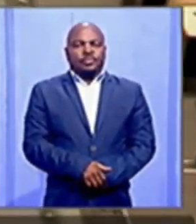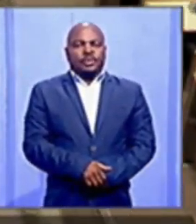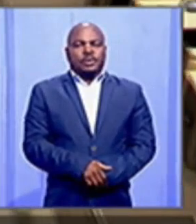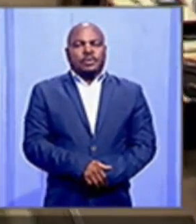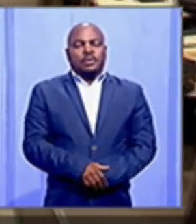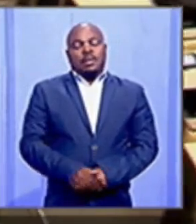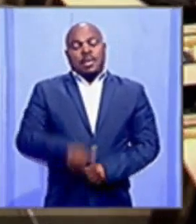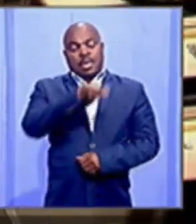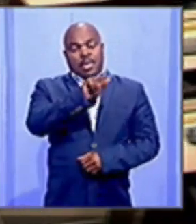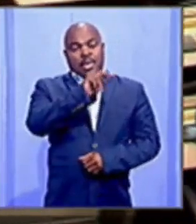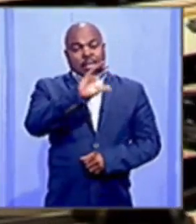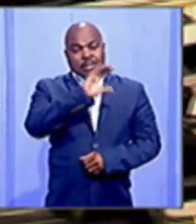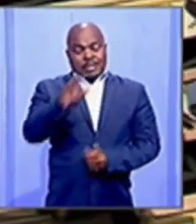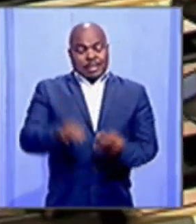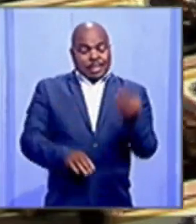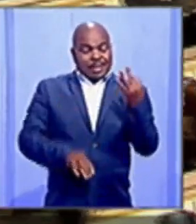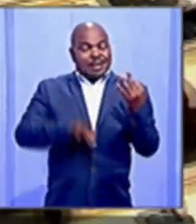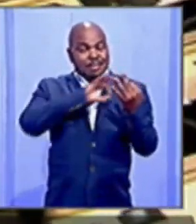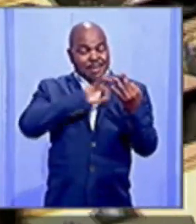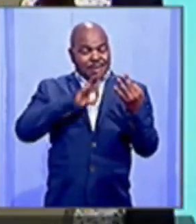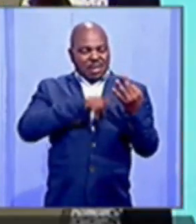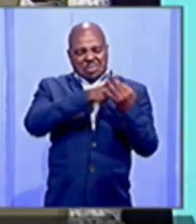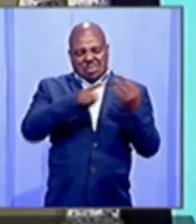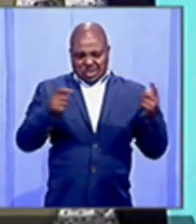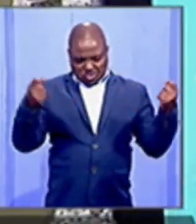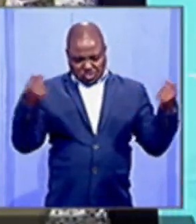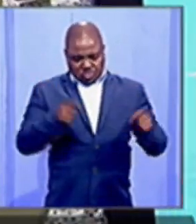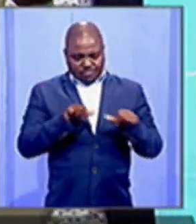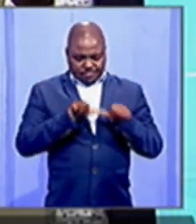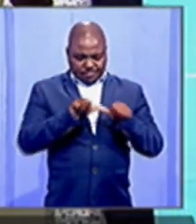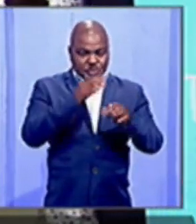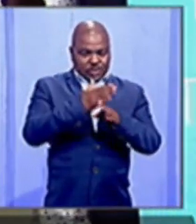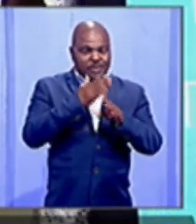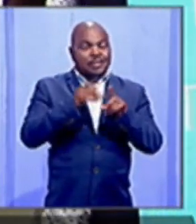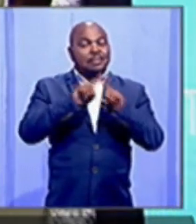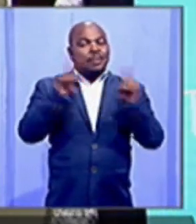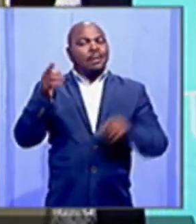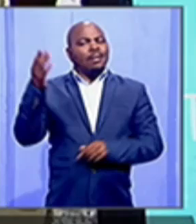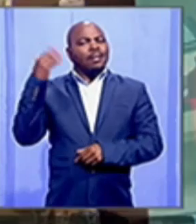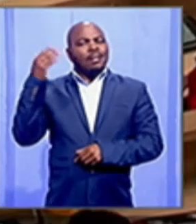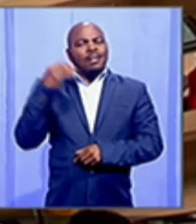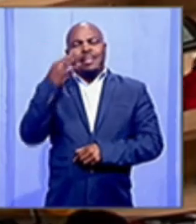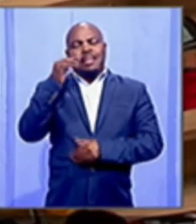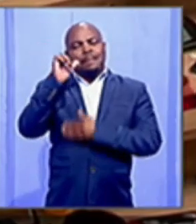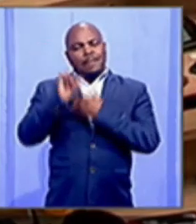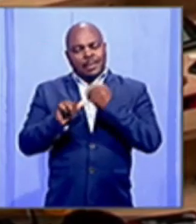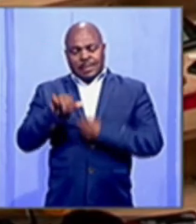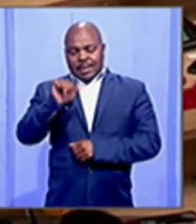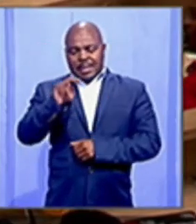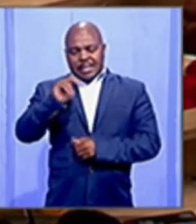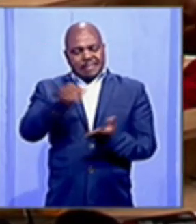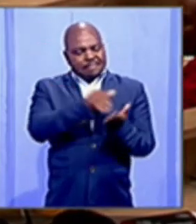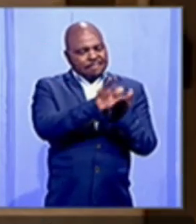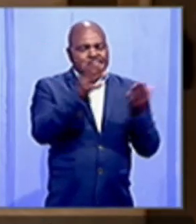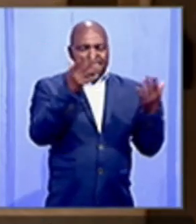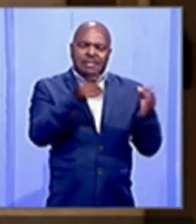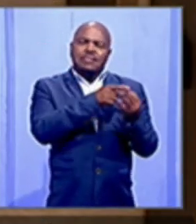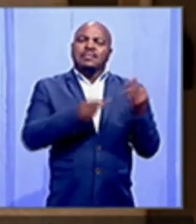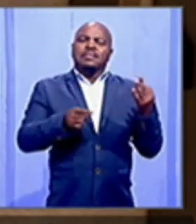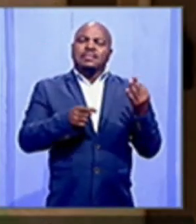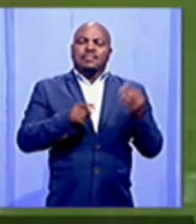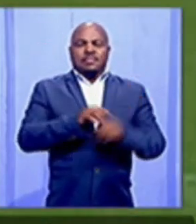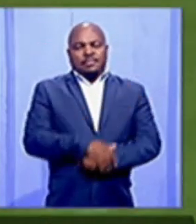Bomeyara ba le bararo ba ANC ba ntse ka bodipa mo maemong a bona dikgwedi di le 3 lekoko le ba beleseditse.